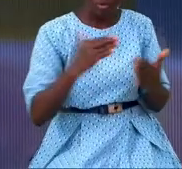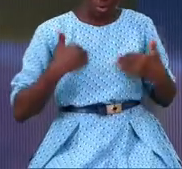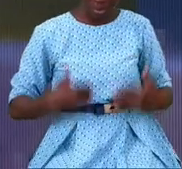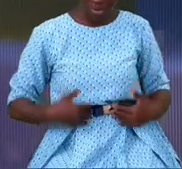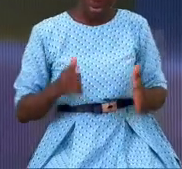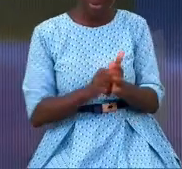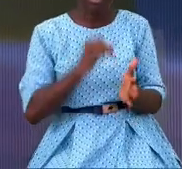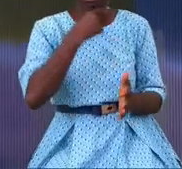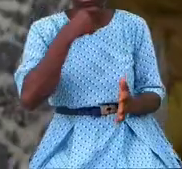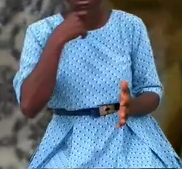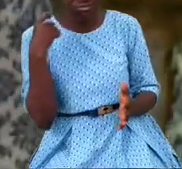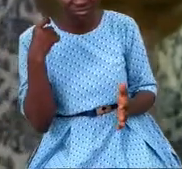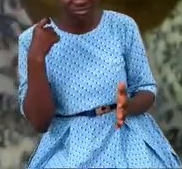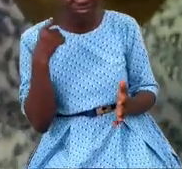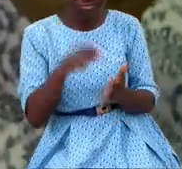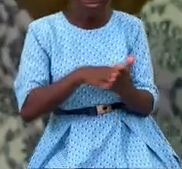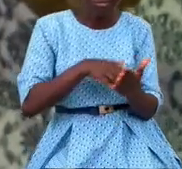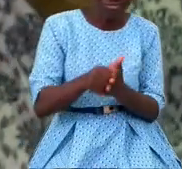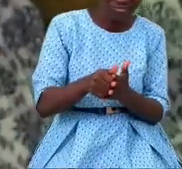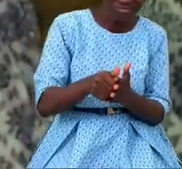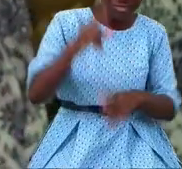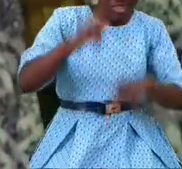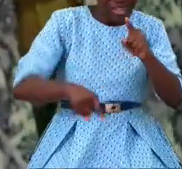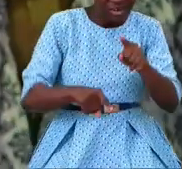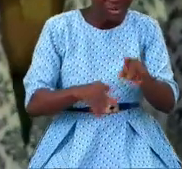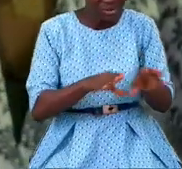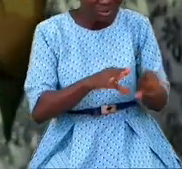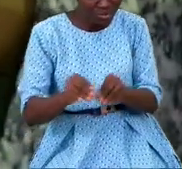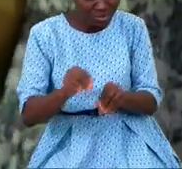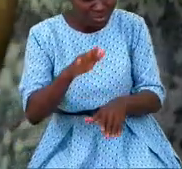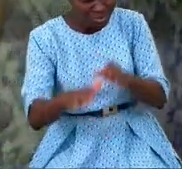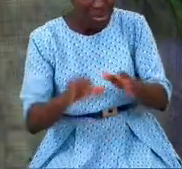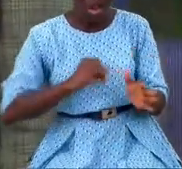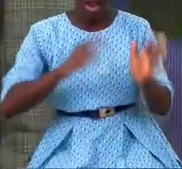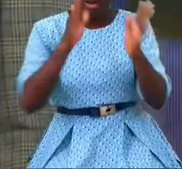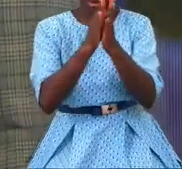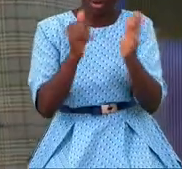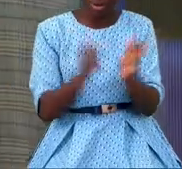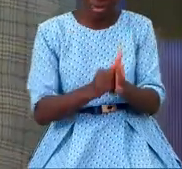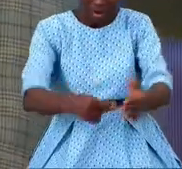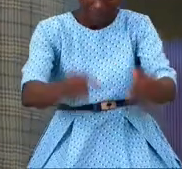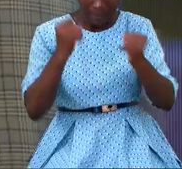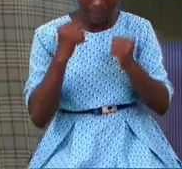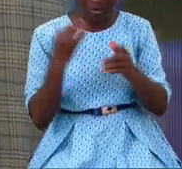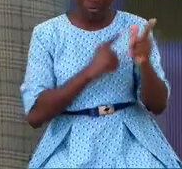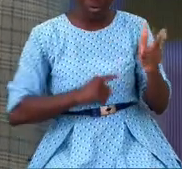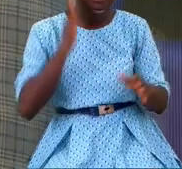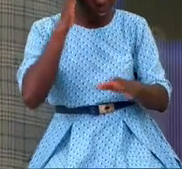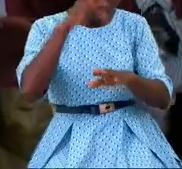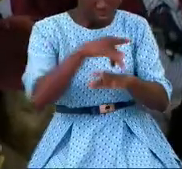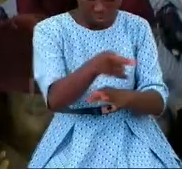will touch you right now. The power that never fails, operate in your body right